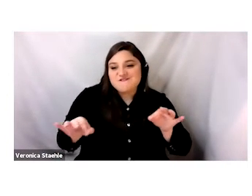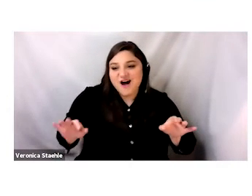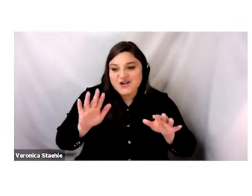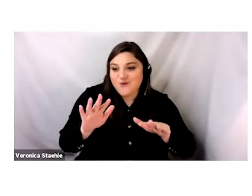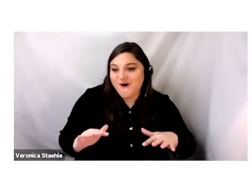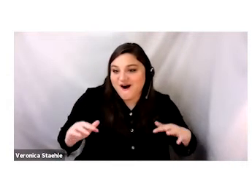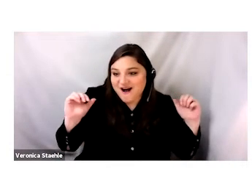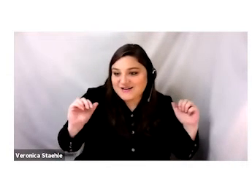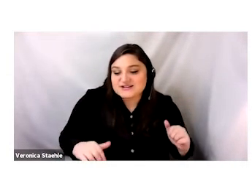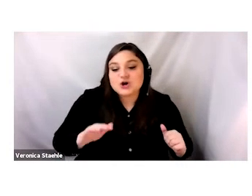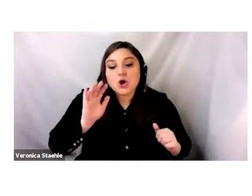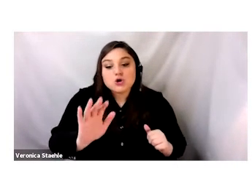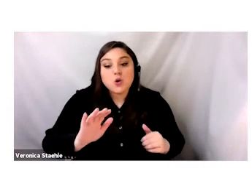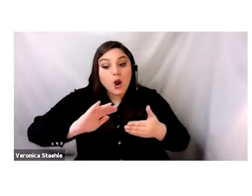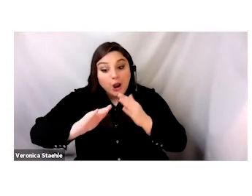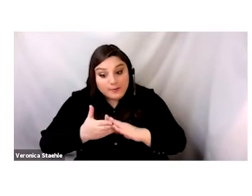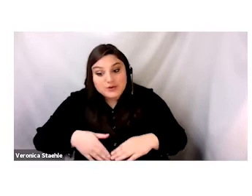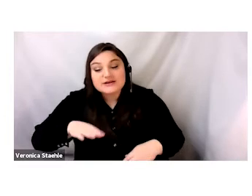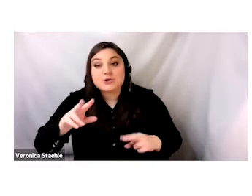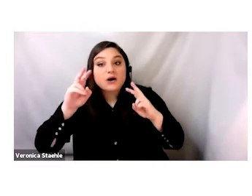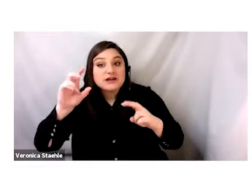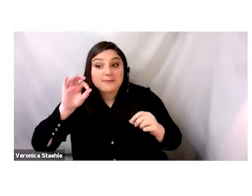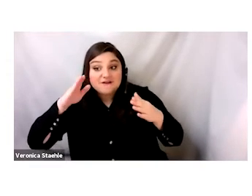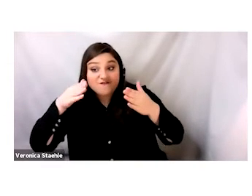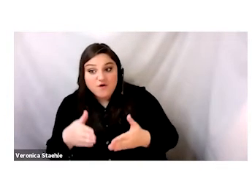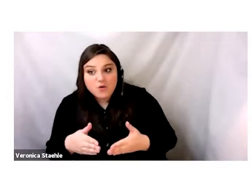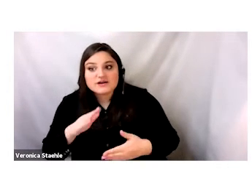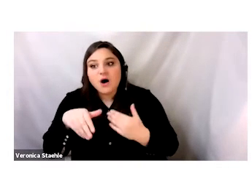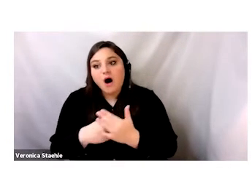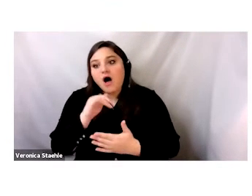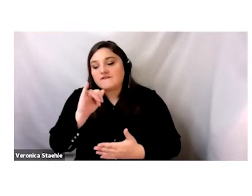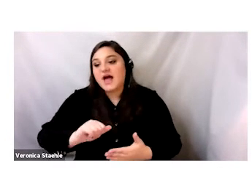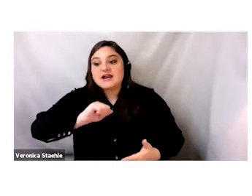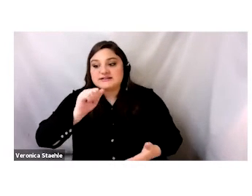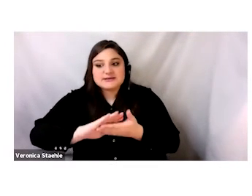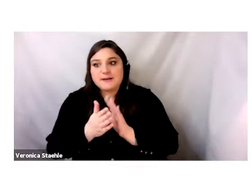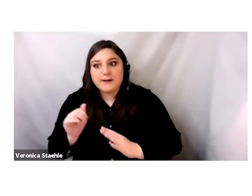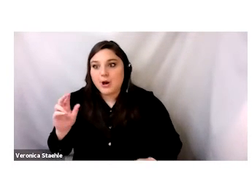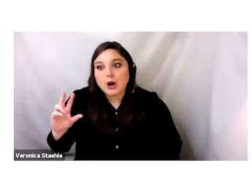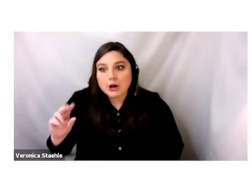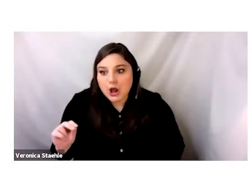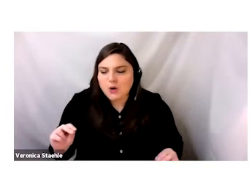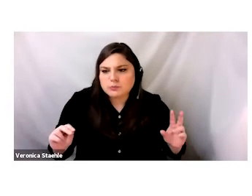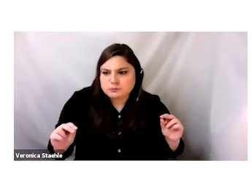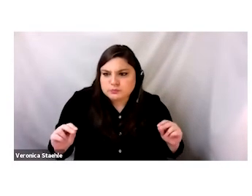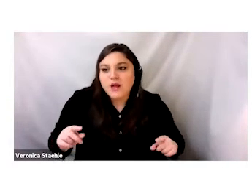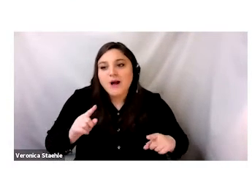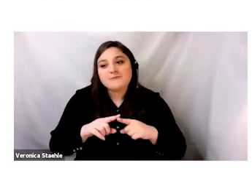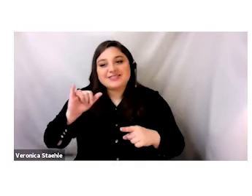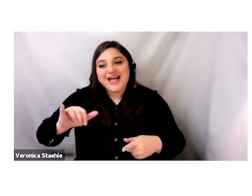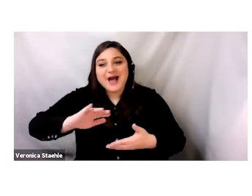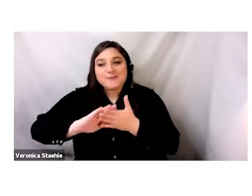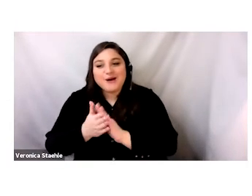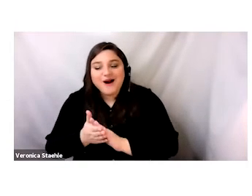your community and topic of focus and really the problem framing, it's not that it becomes a no, it becomes a, How, like, does